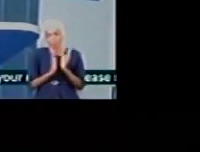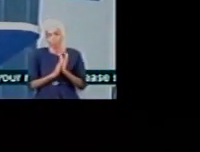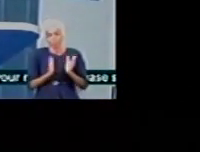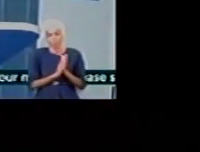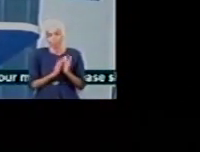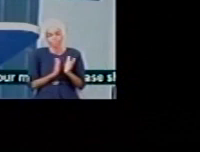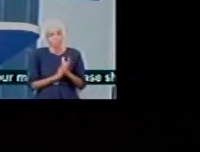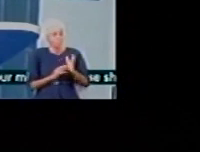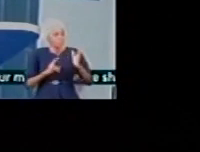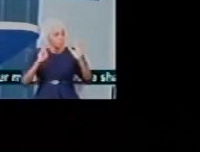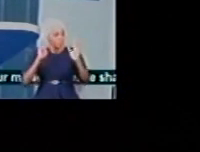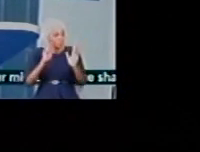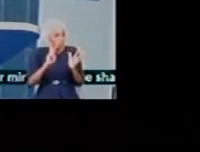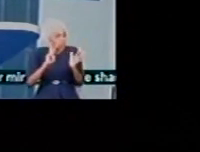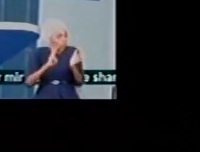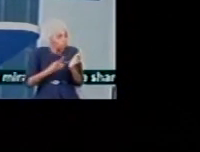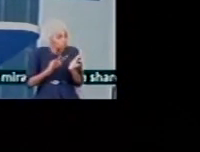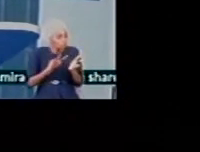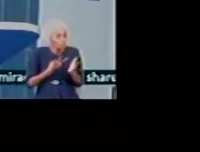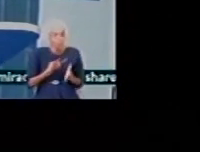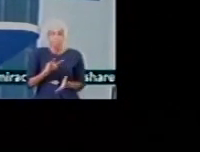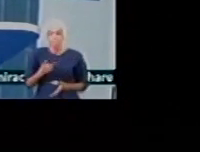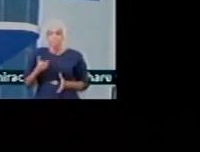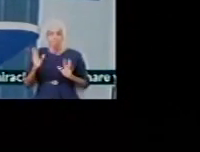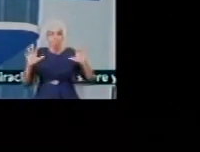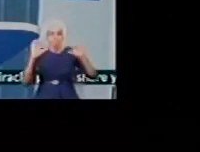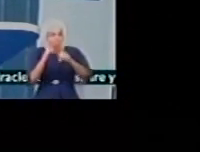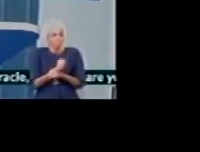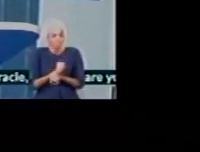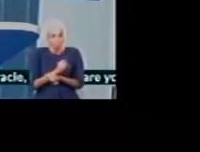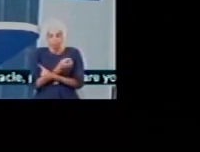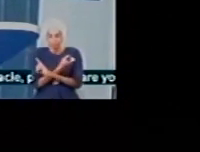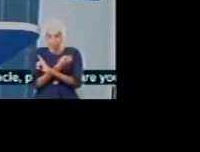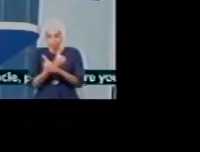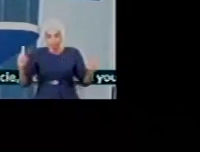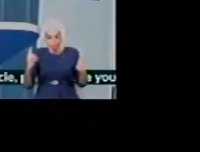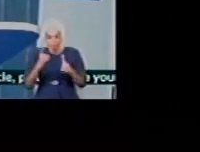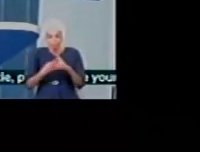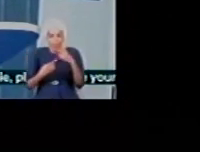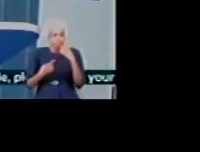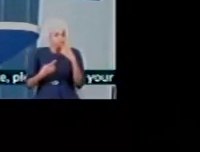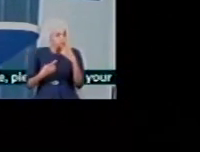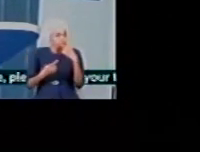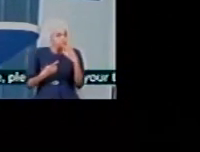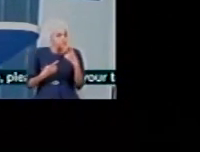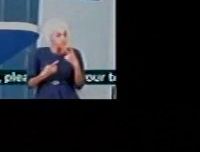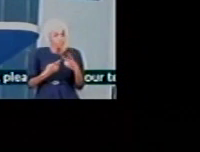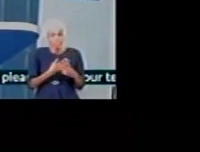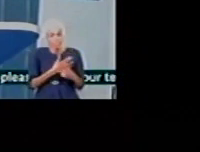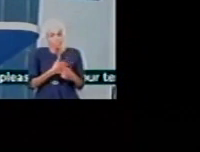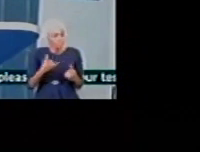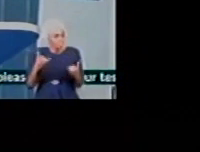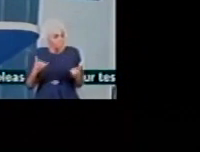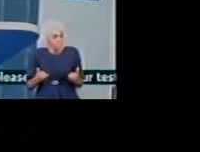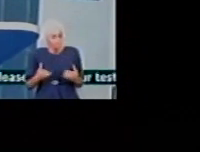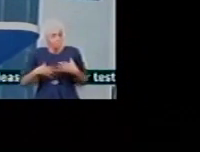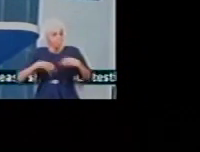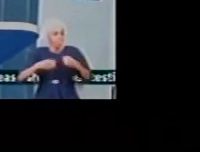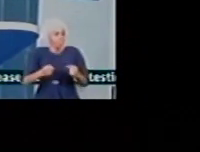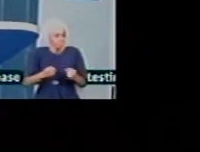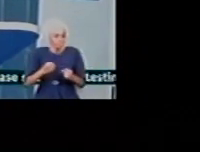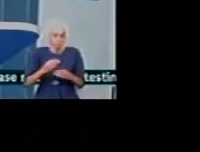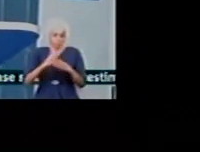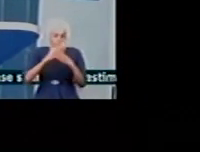Deliverance from smoking and healing of the nose block. Double portion for you tonight.